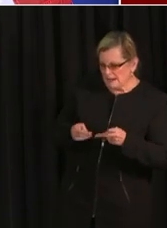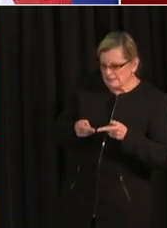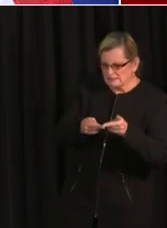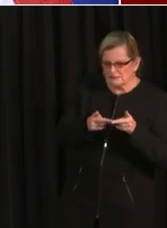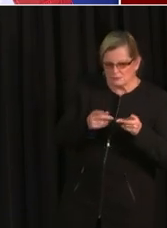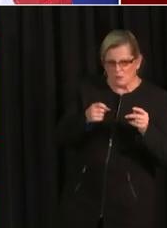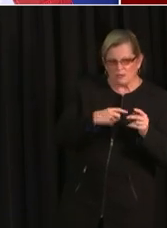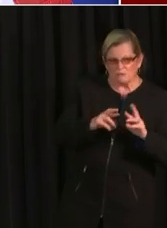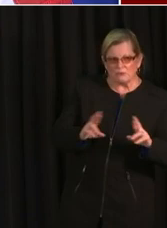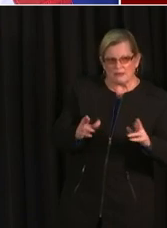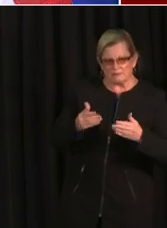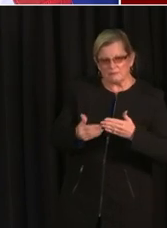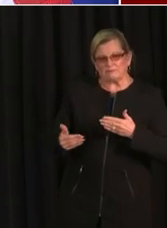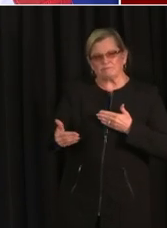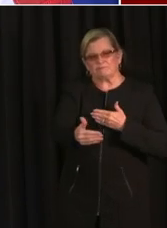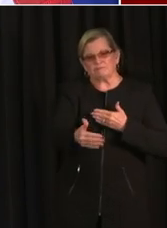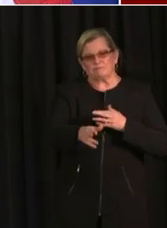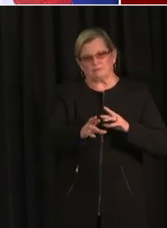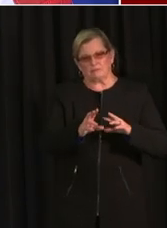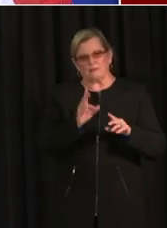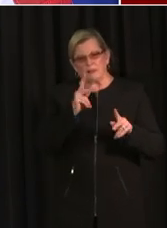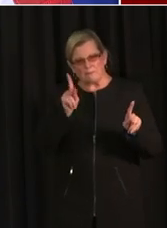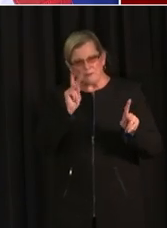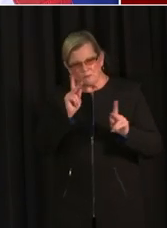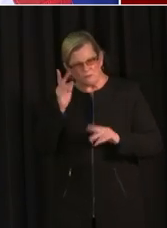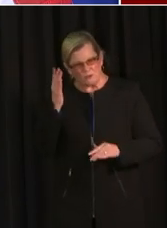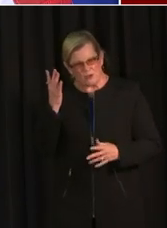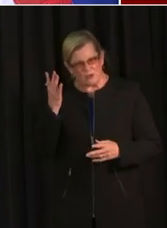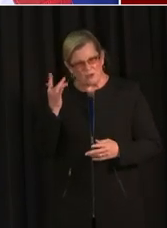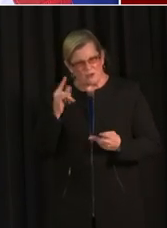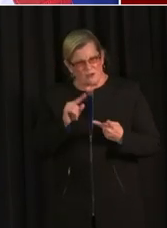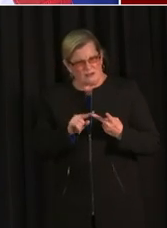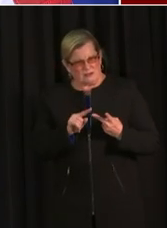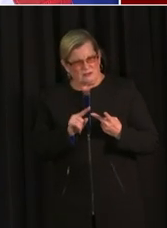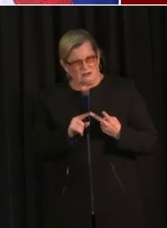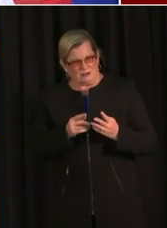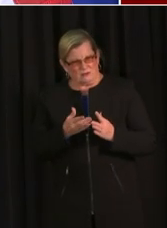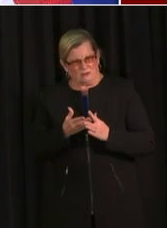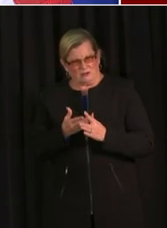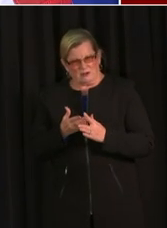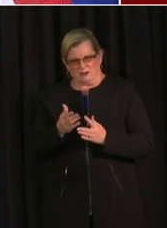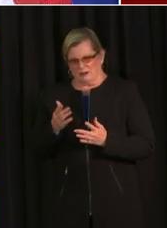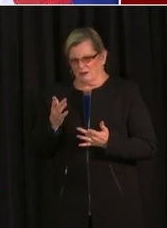And one last question in that area, why is this effective through October 9th